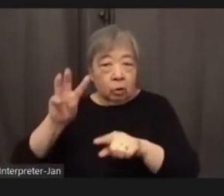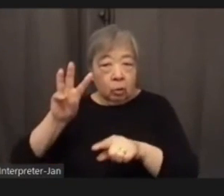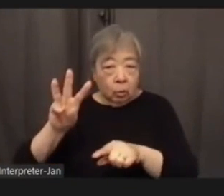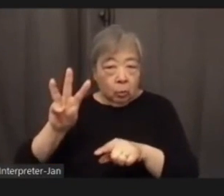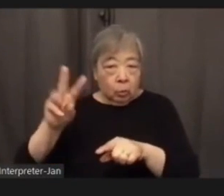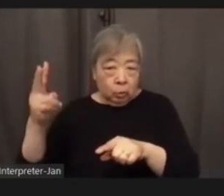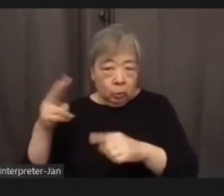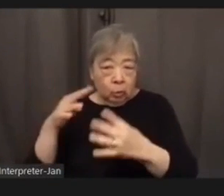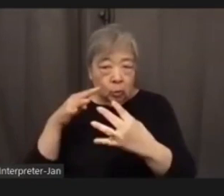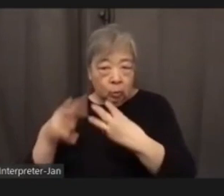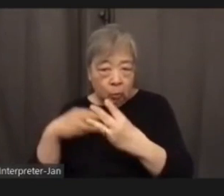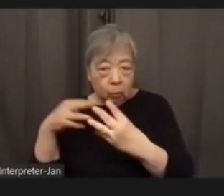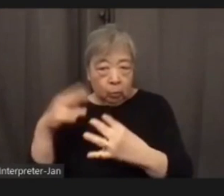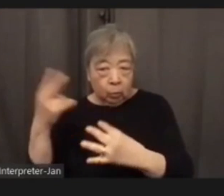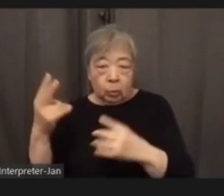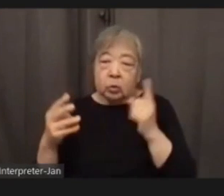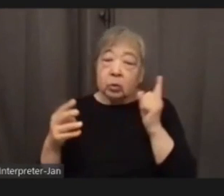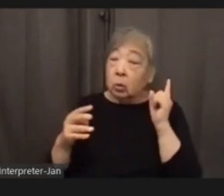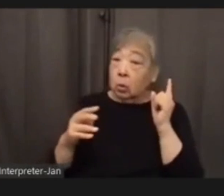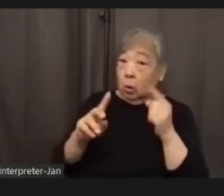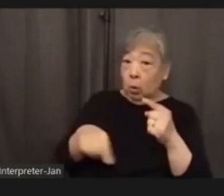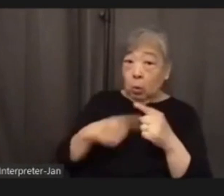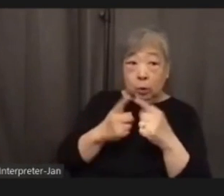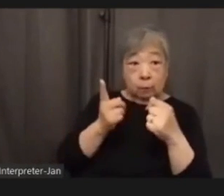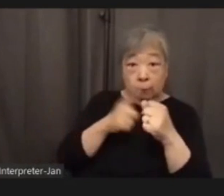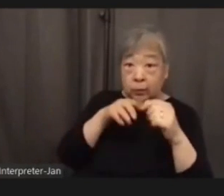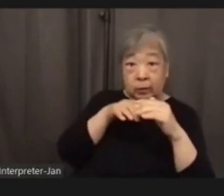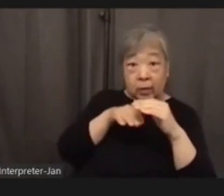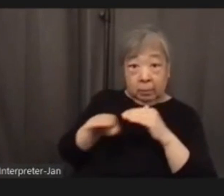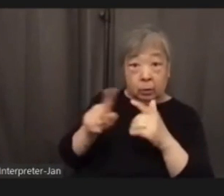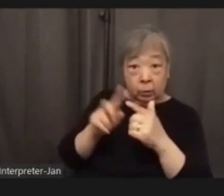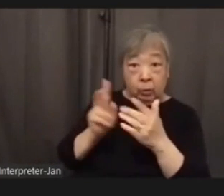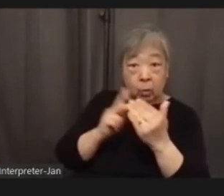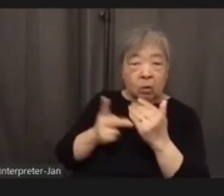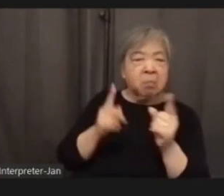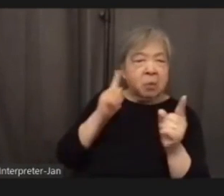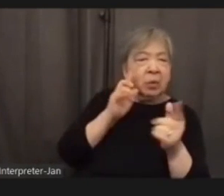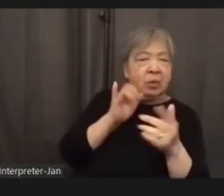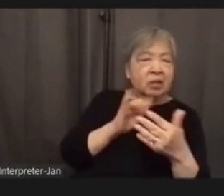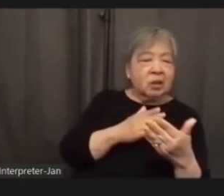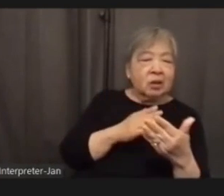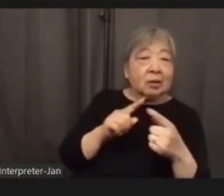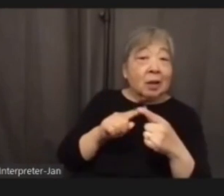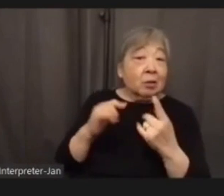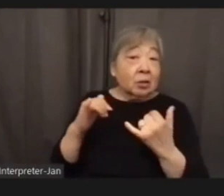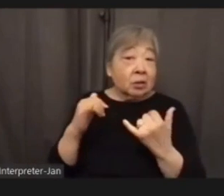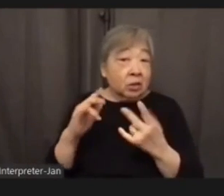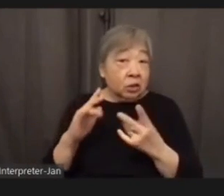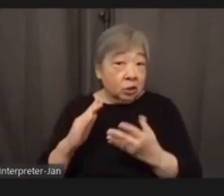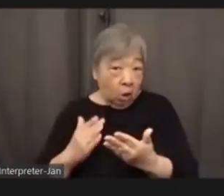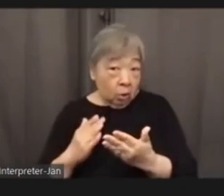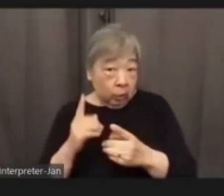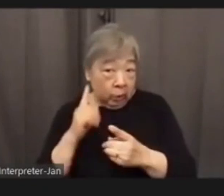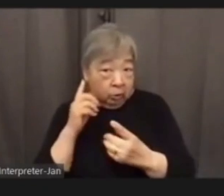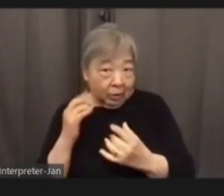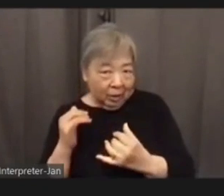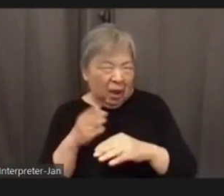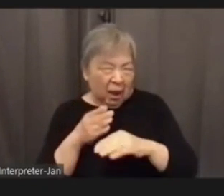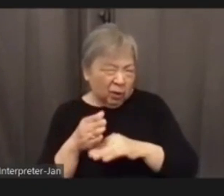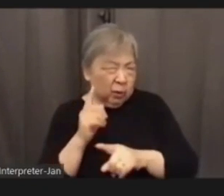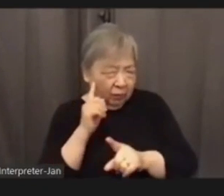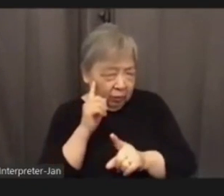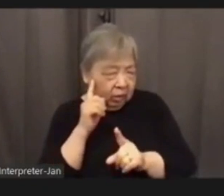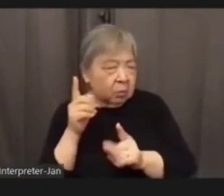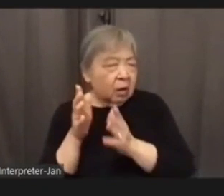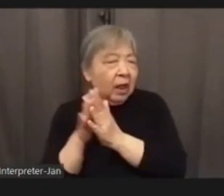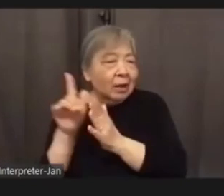So that was a song you heard as we came in. The song we're about to hear, I'll ask Nobuko a question about it after you've heard it and seen